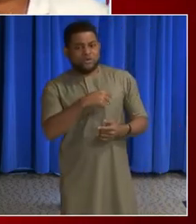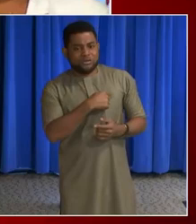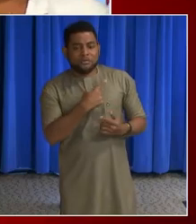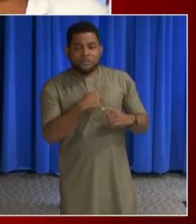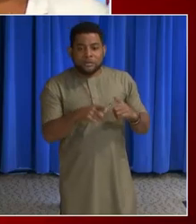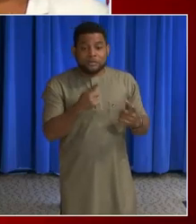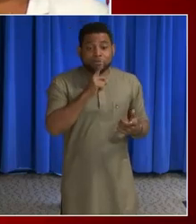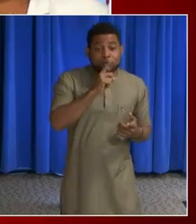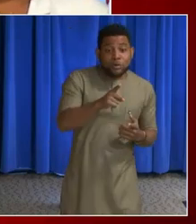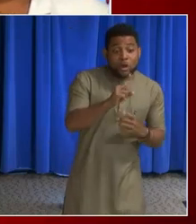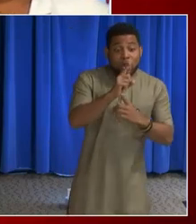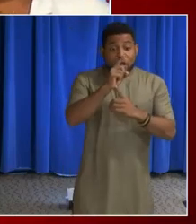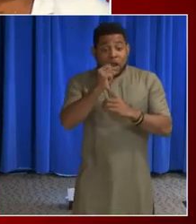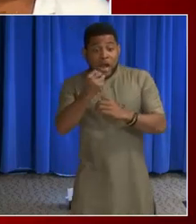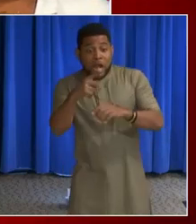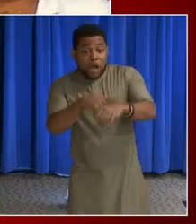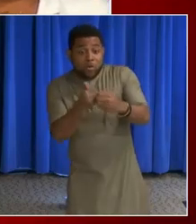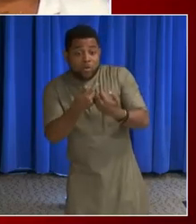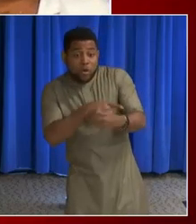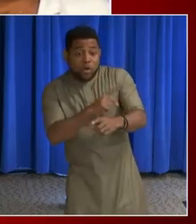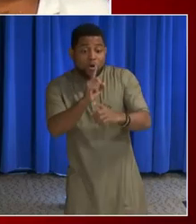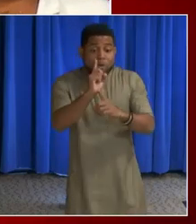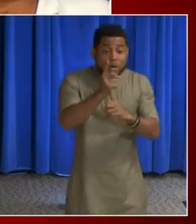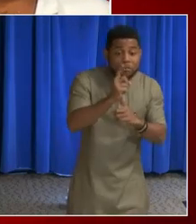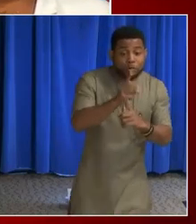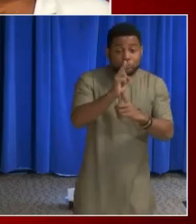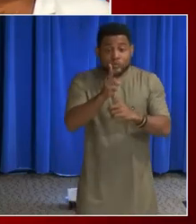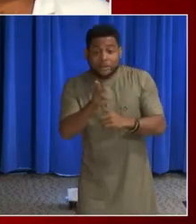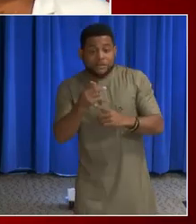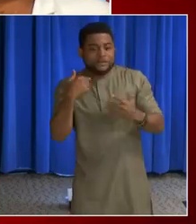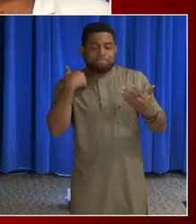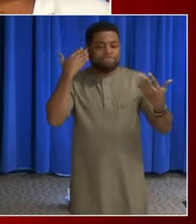seconds, how long it was. Why was he the only officer on the scene?